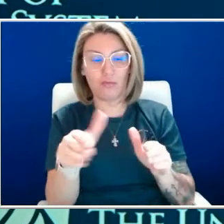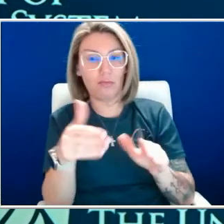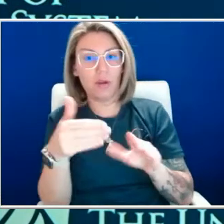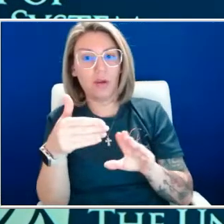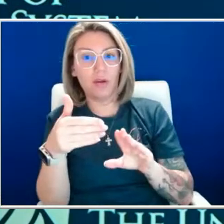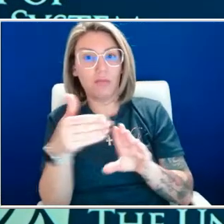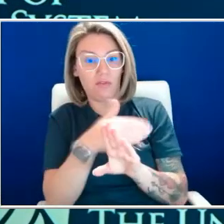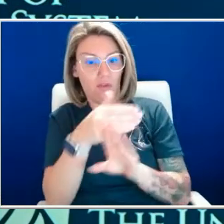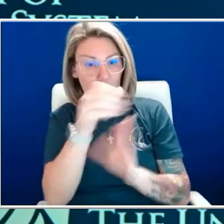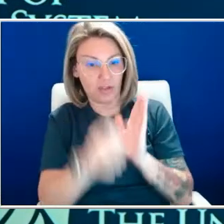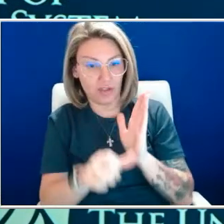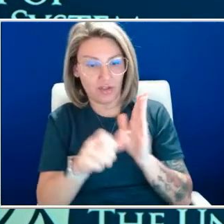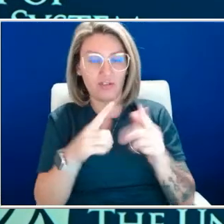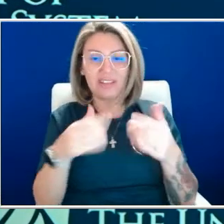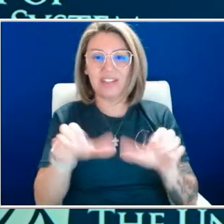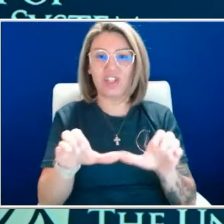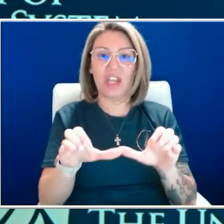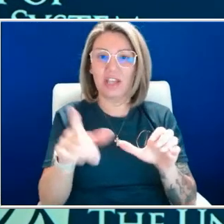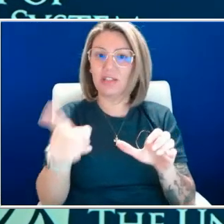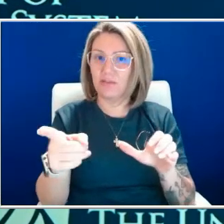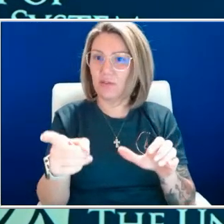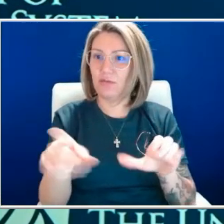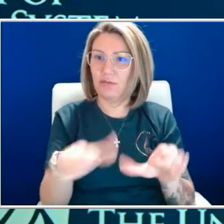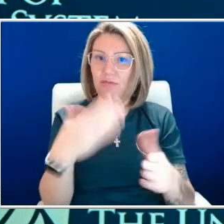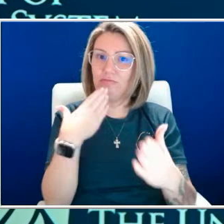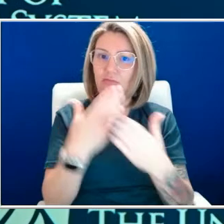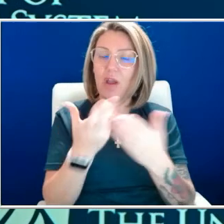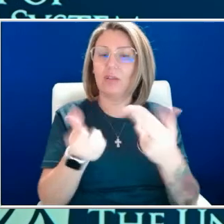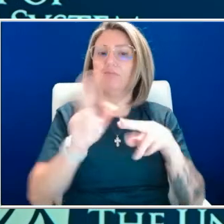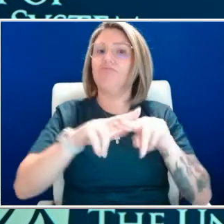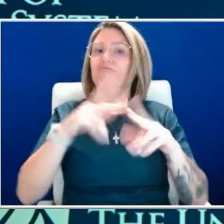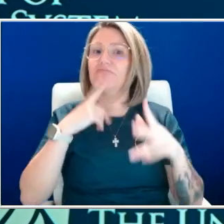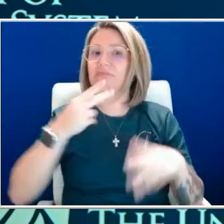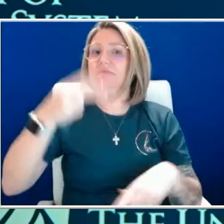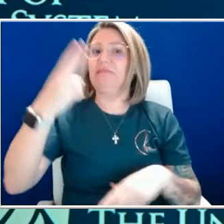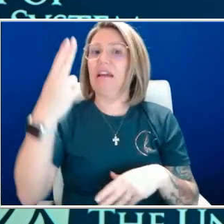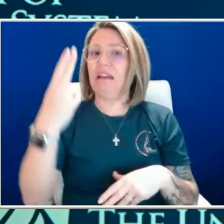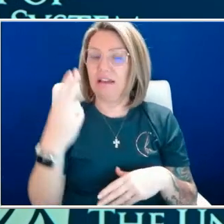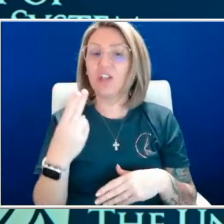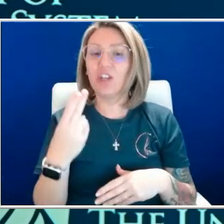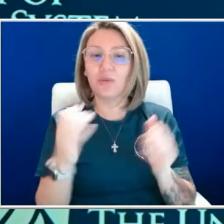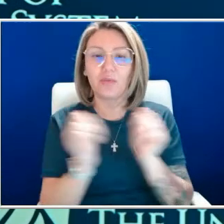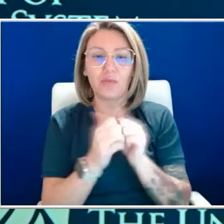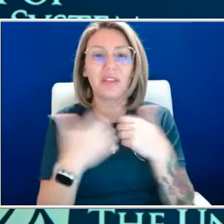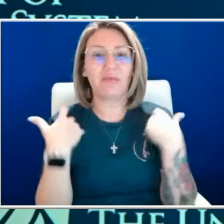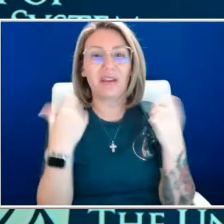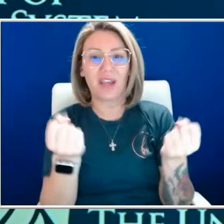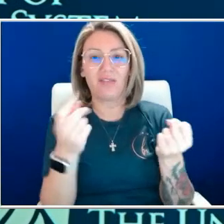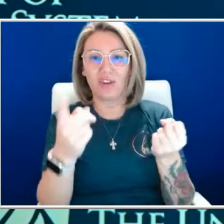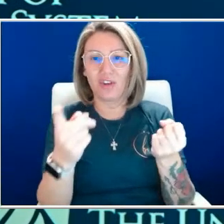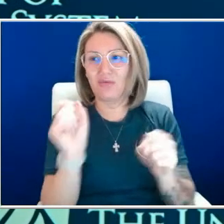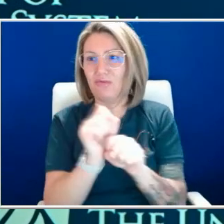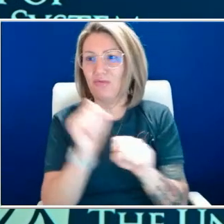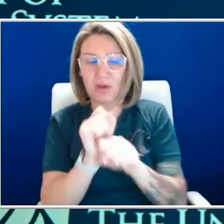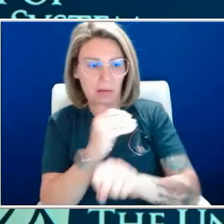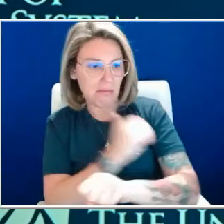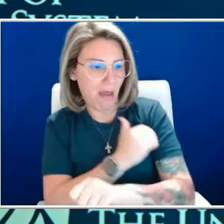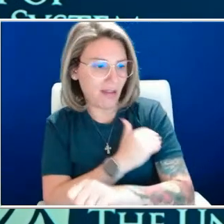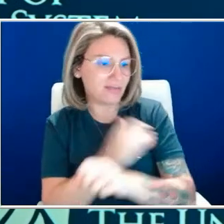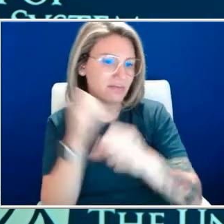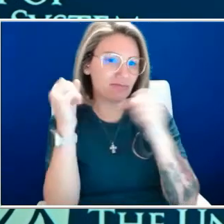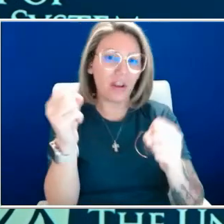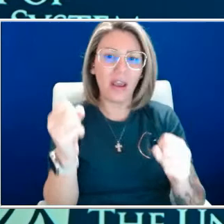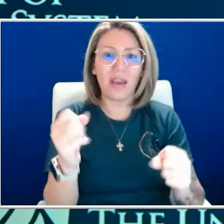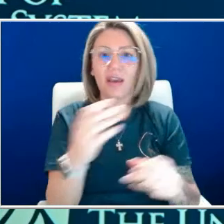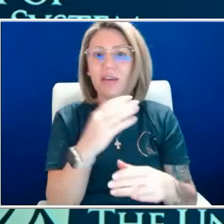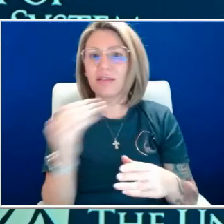think a lot of it, a lot of credit goes to you, Jackie, because you really worked on trying to build up your muscle mass, try to build up your strength going into the